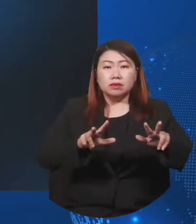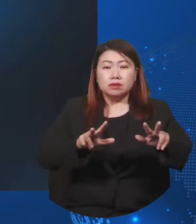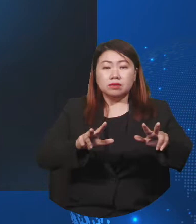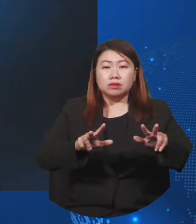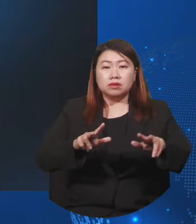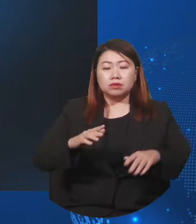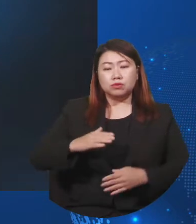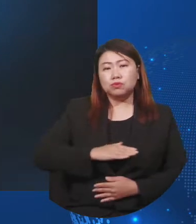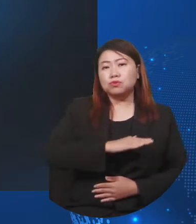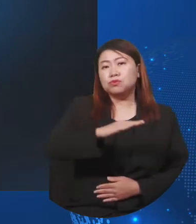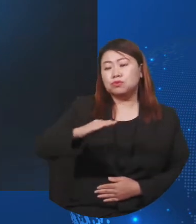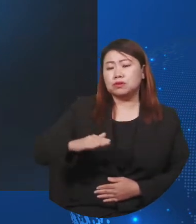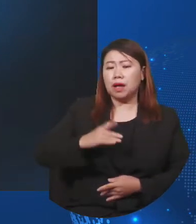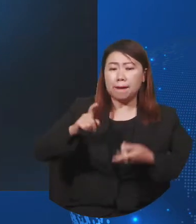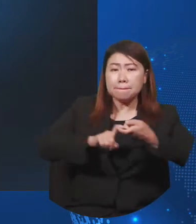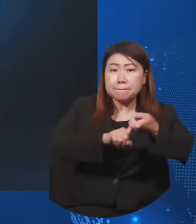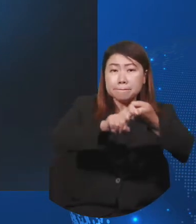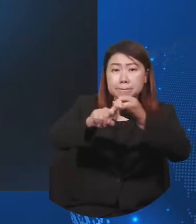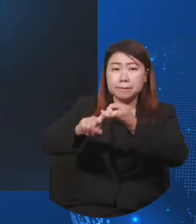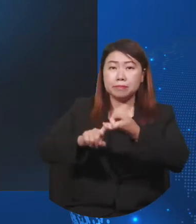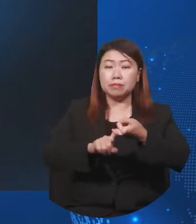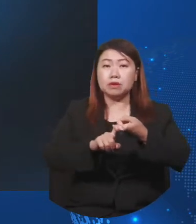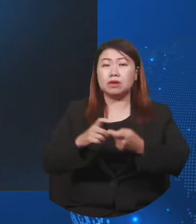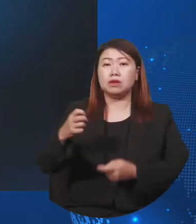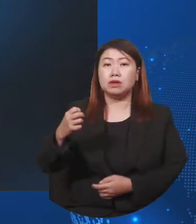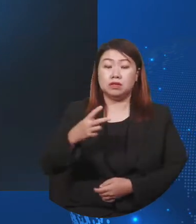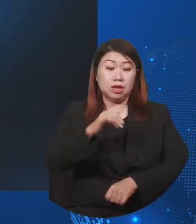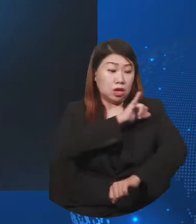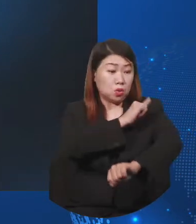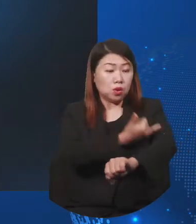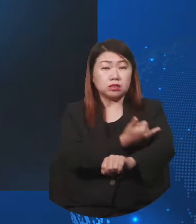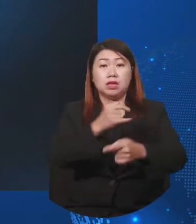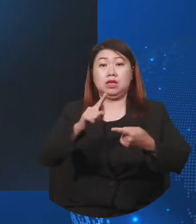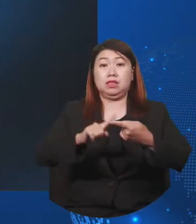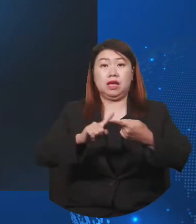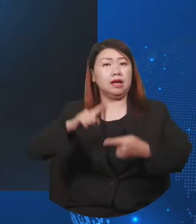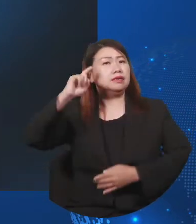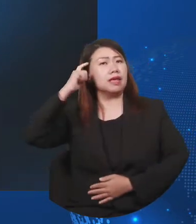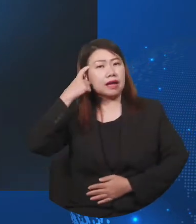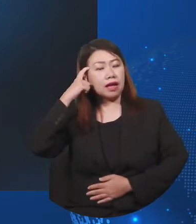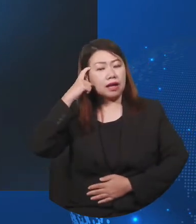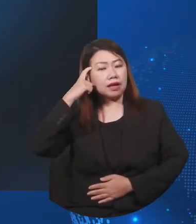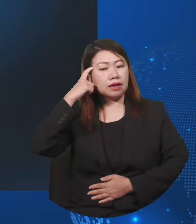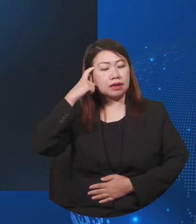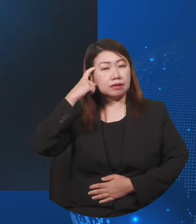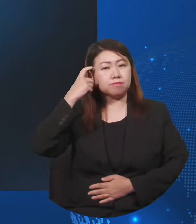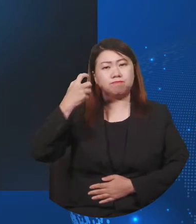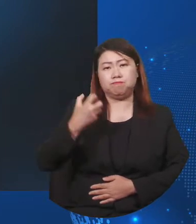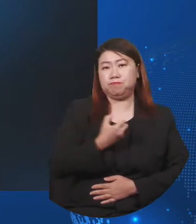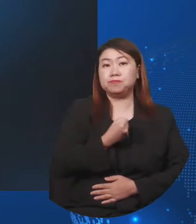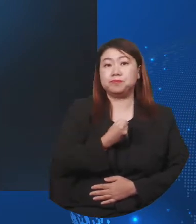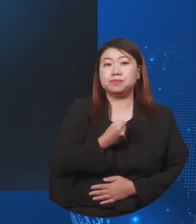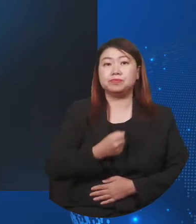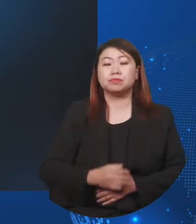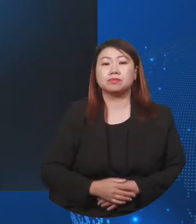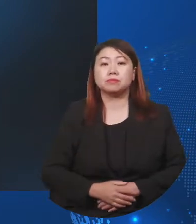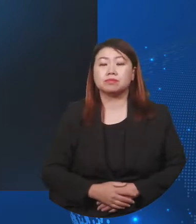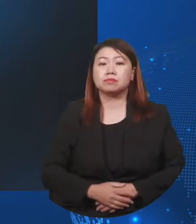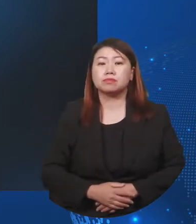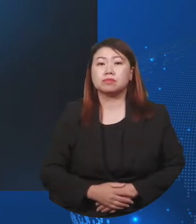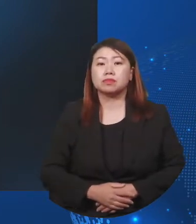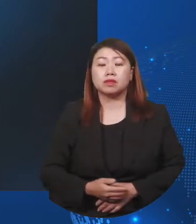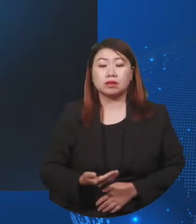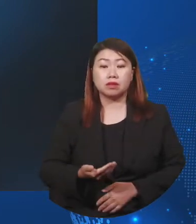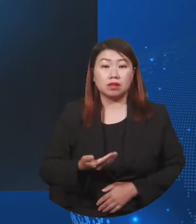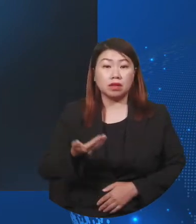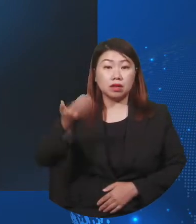solidarity. So in a way, I do share some of the descriptions the moderator, Professor Kim and Stefan, you just